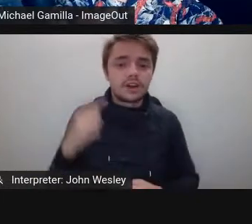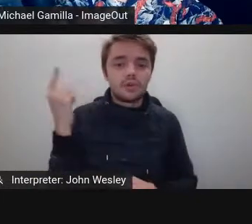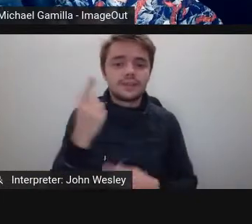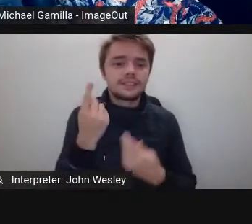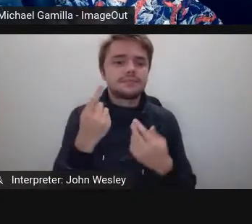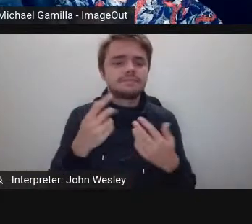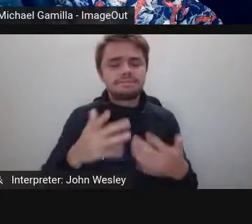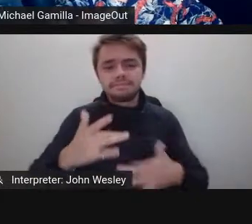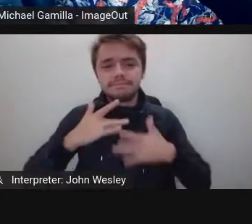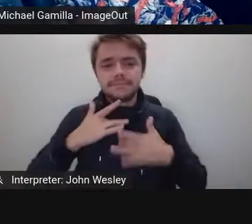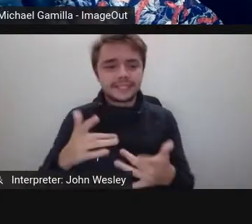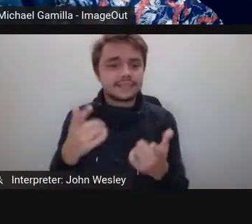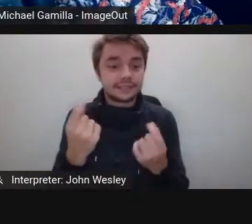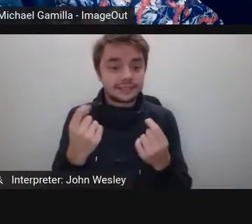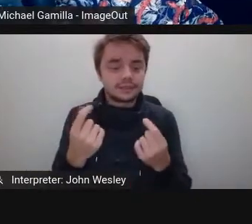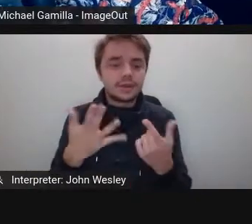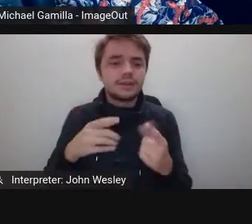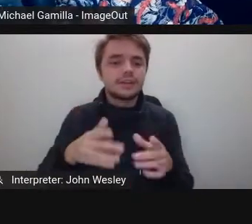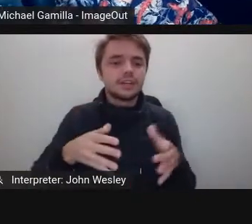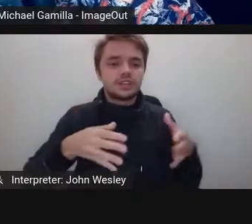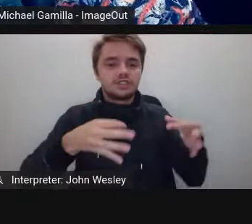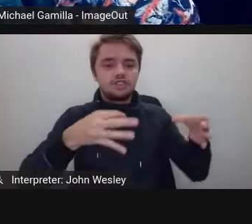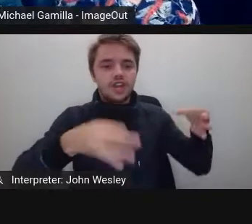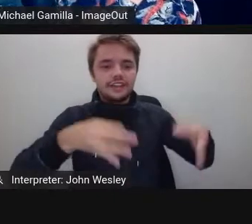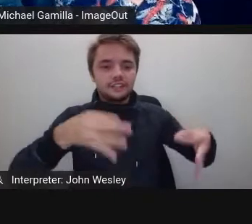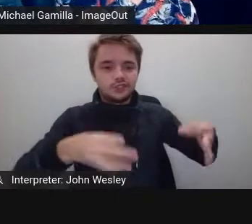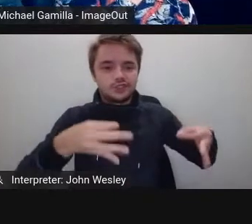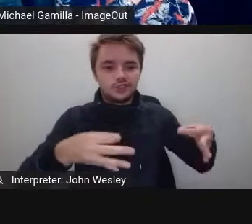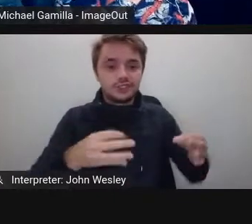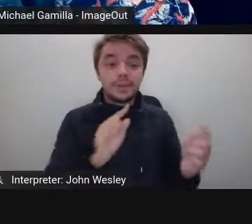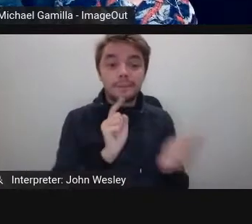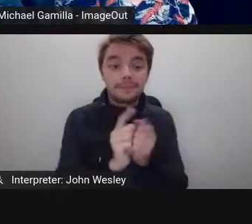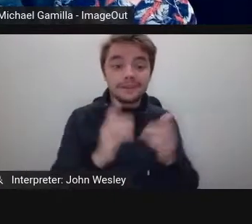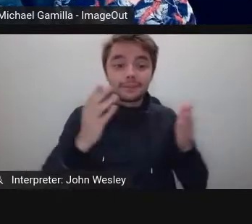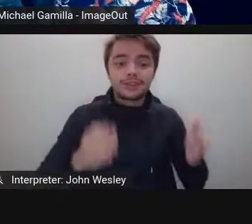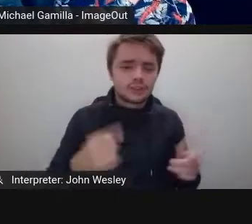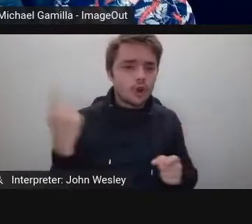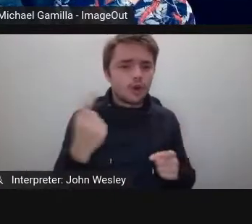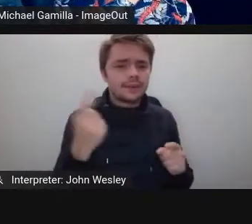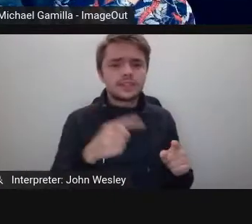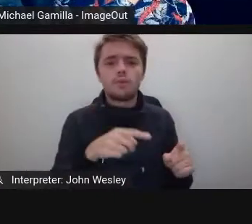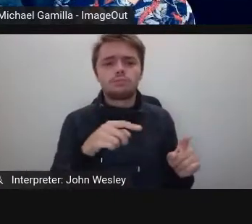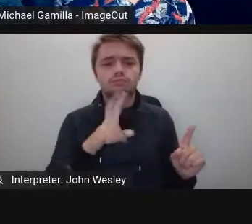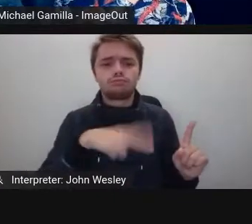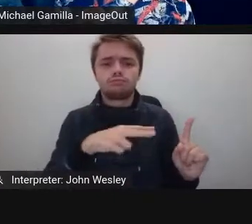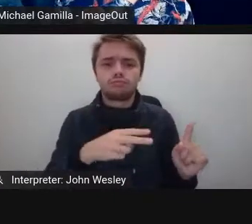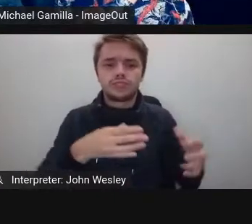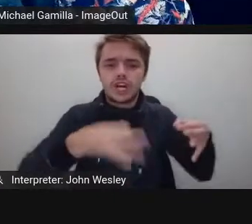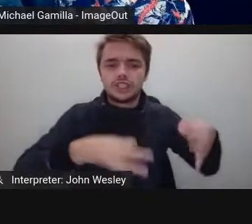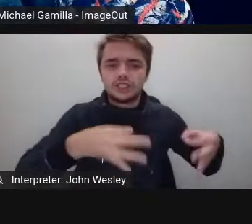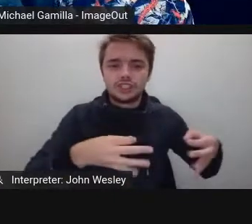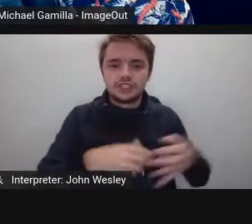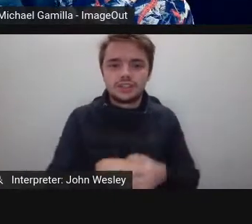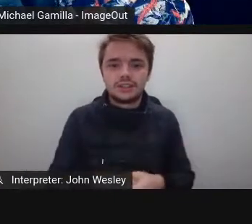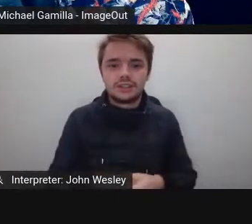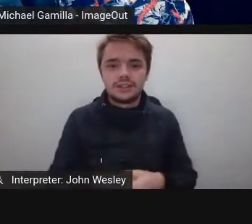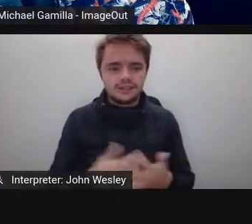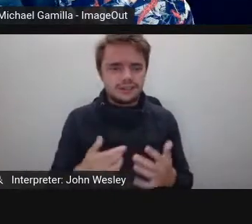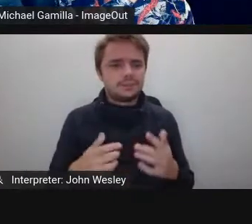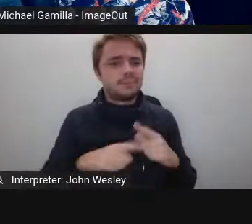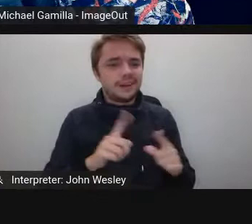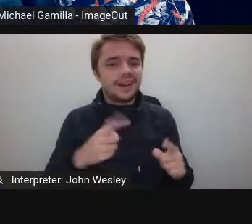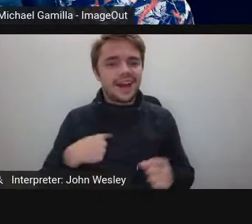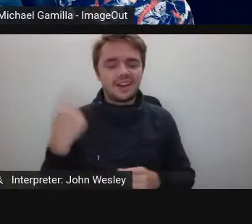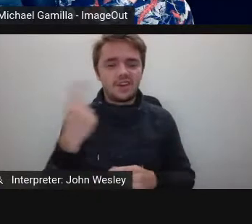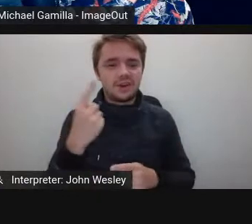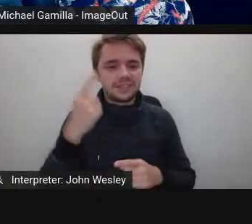judge, you know, when we meet someone, it's always like judging someone. So I've always said, like, he should put the other one's shoes, you know, like